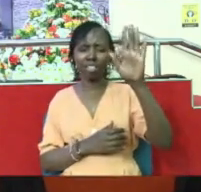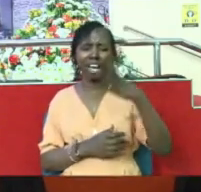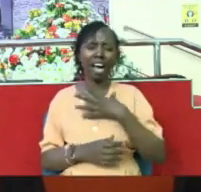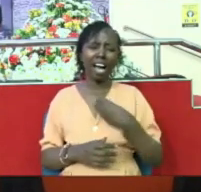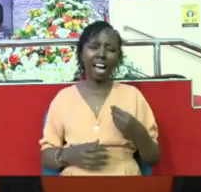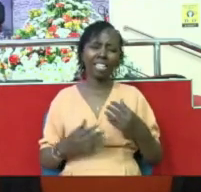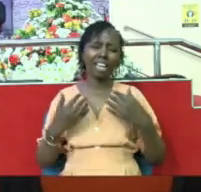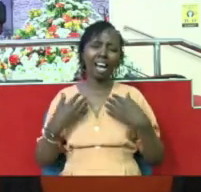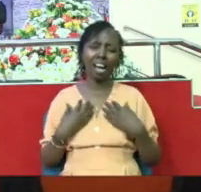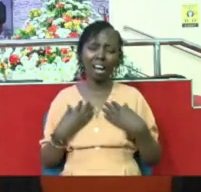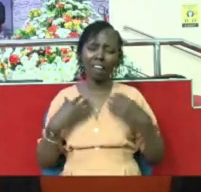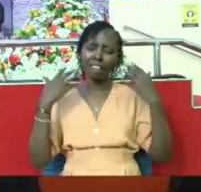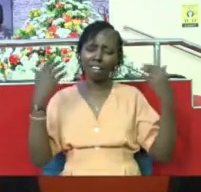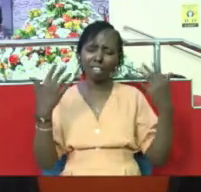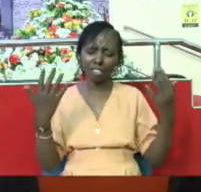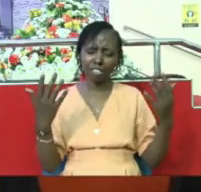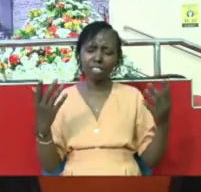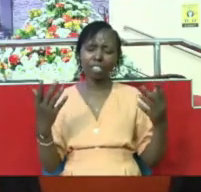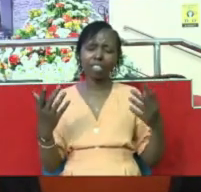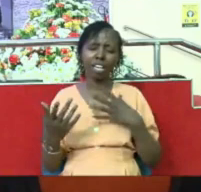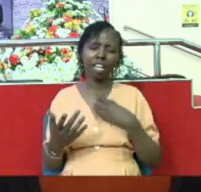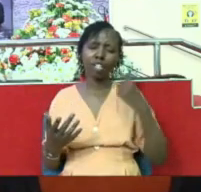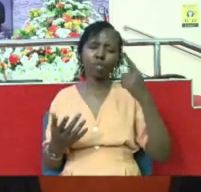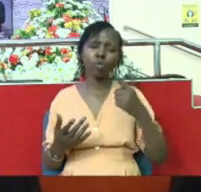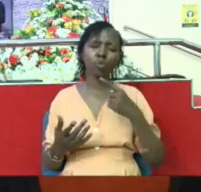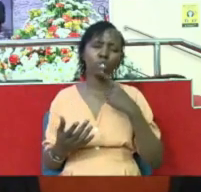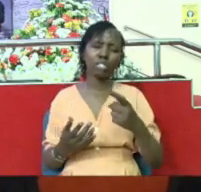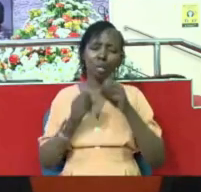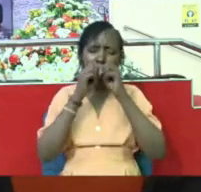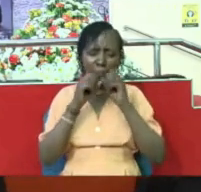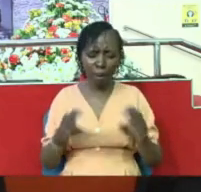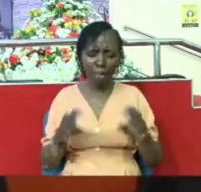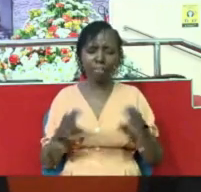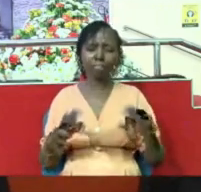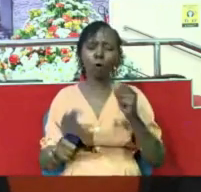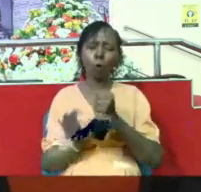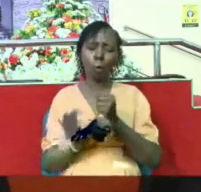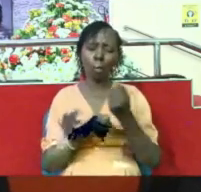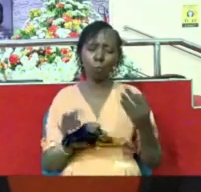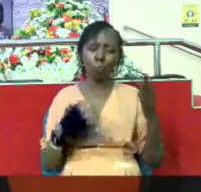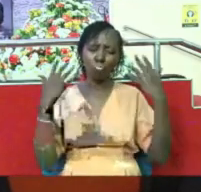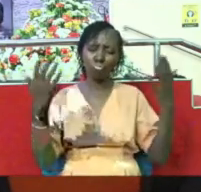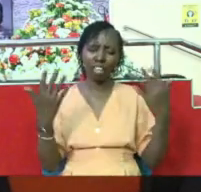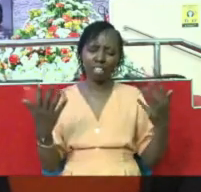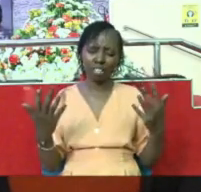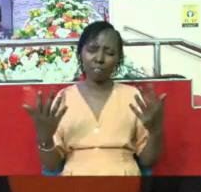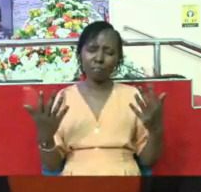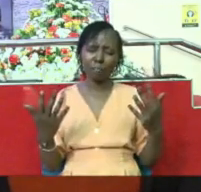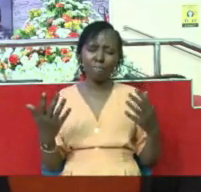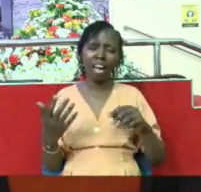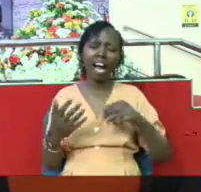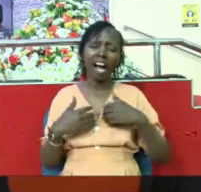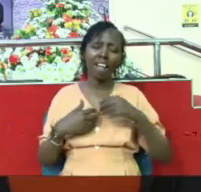Na tuna mikono. And you have said you bless the labors of our hands. Utabariki kazi ya mikono yetu umesema. Brothers lifting up their hands. Kuna